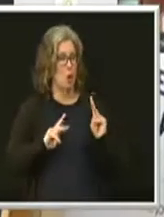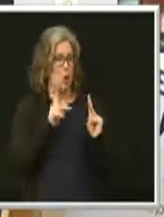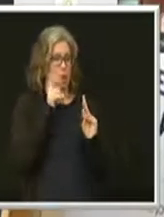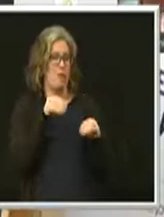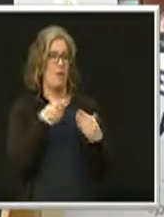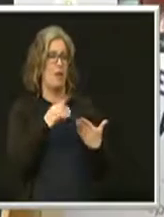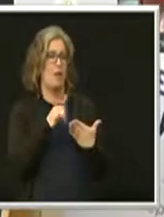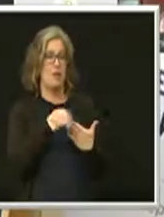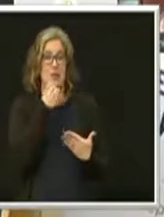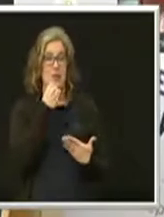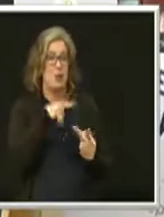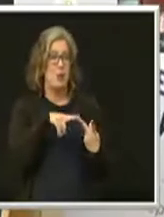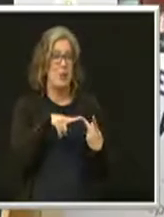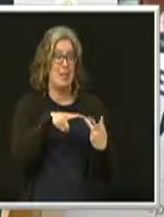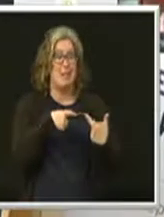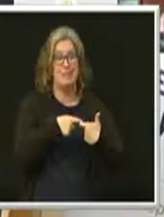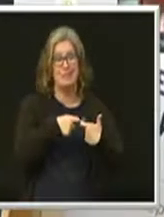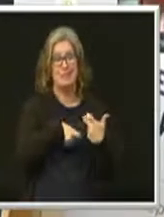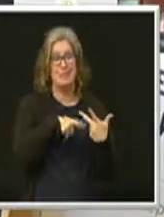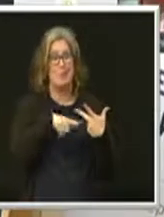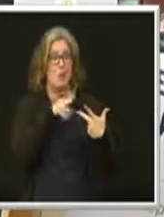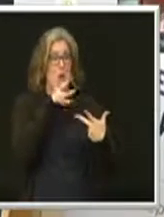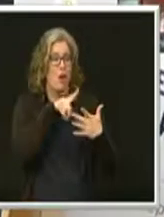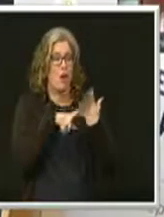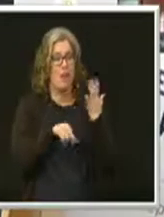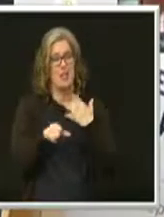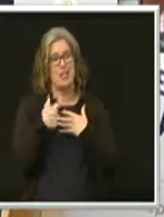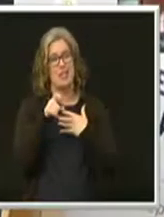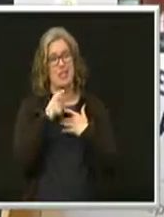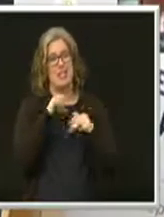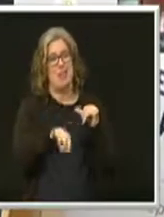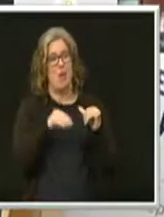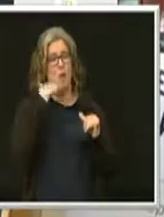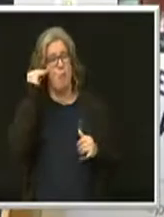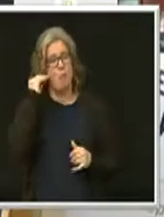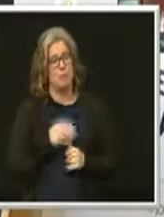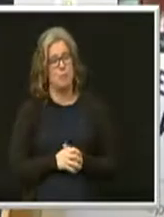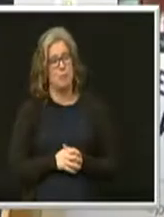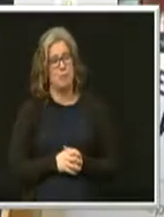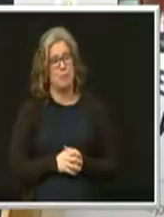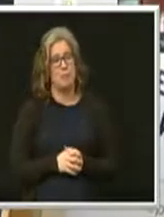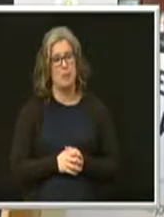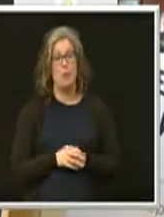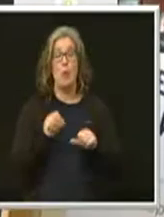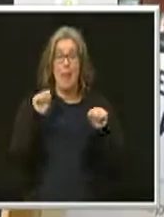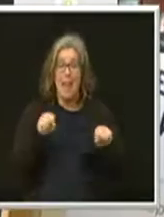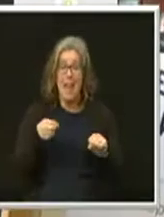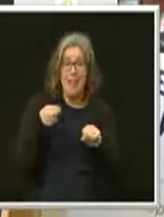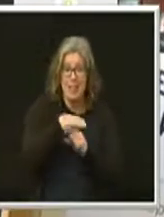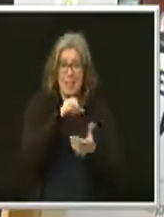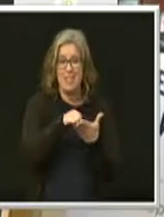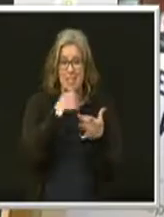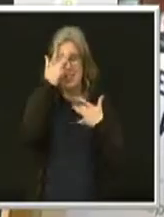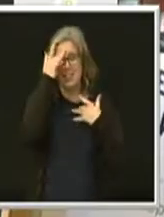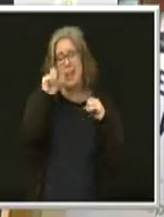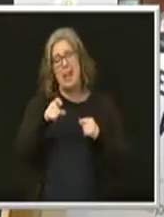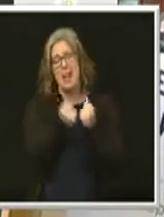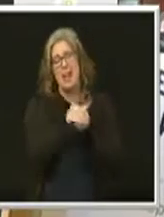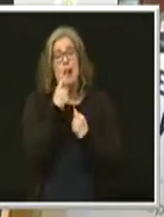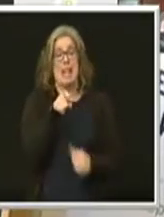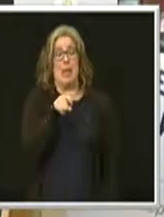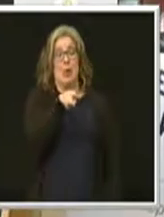us food and utilities and everything else that we need to be able to stay home. We can defeat COVID-19, but we need everyone and we need